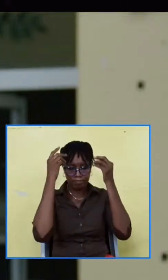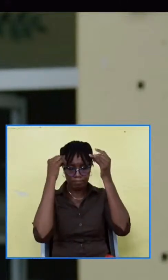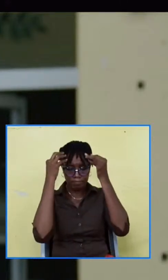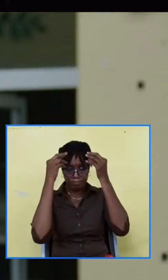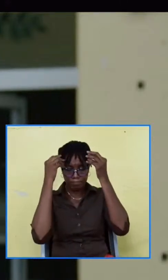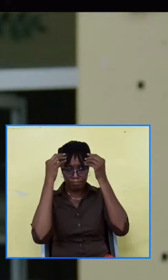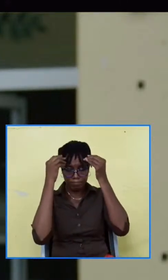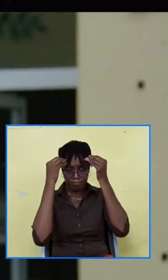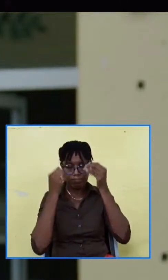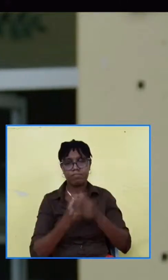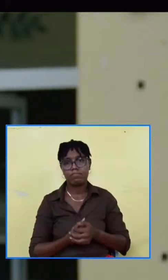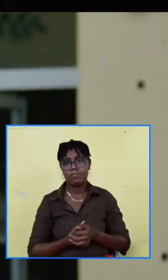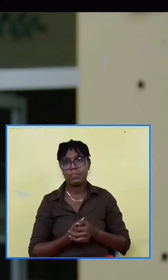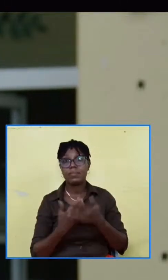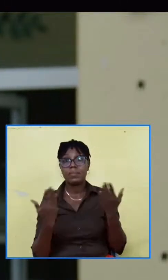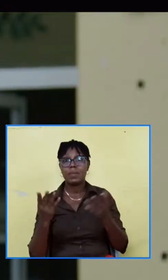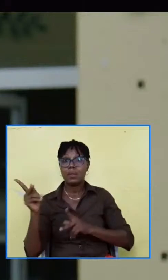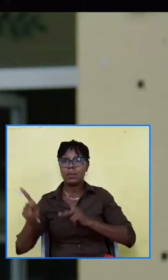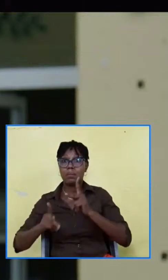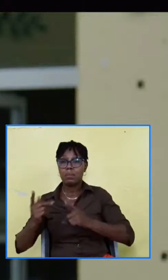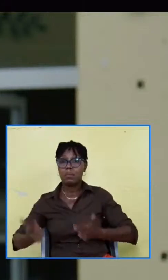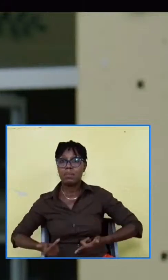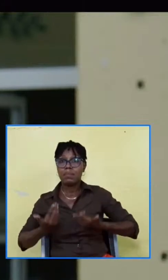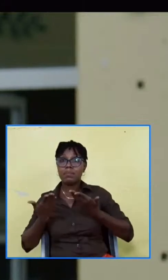that the people of Barbados should